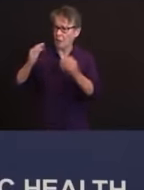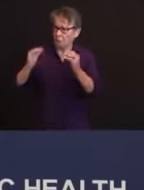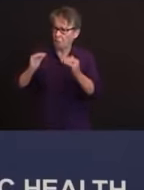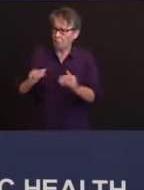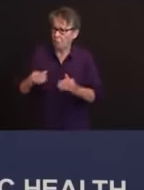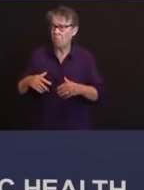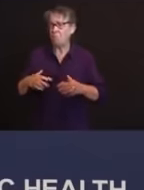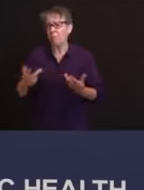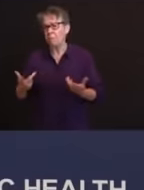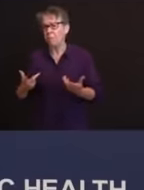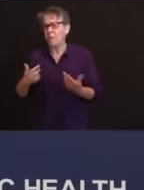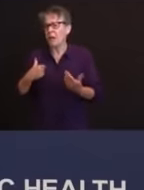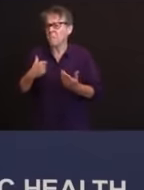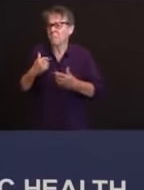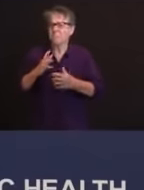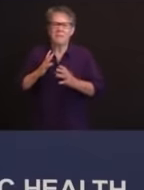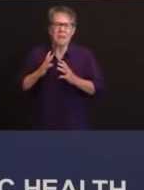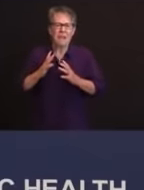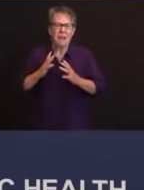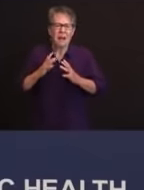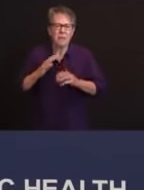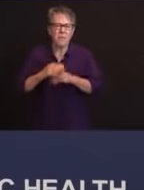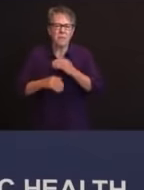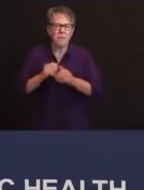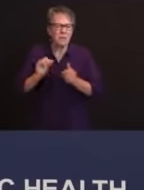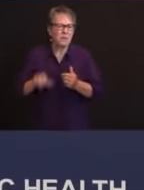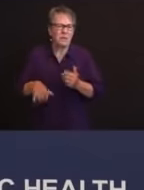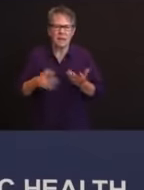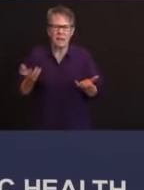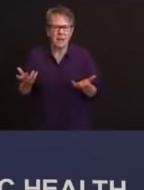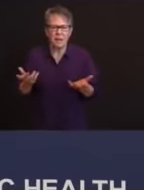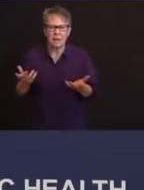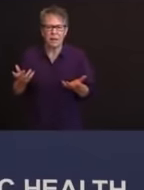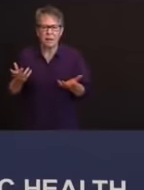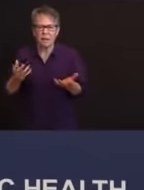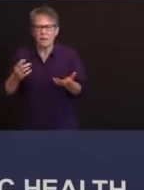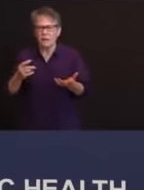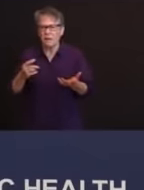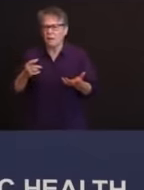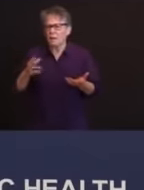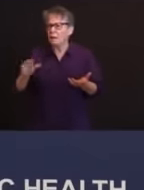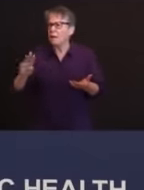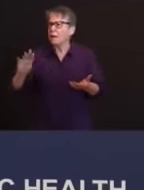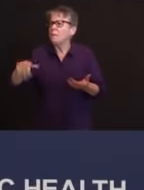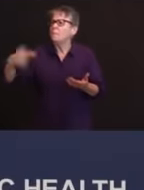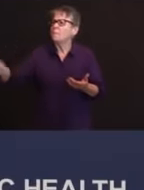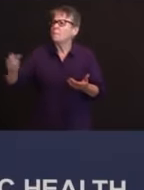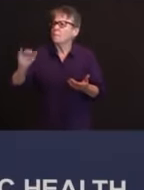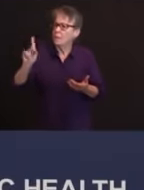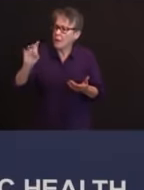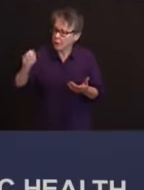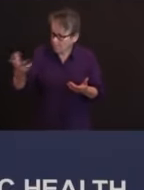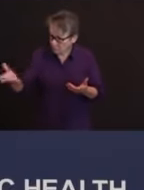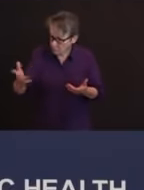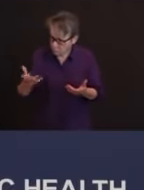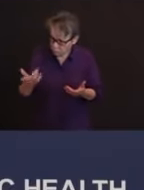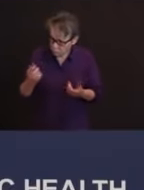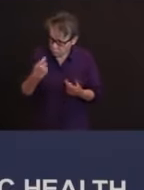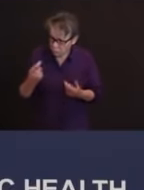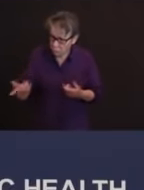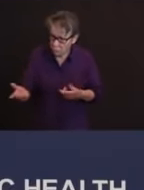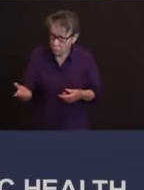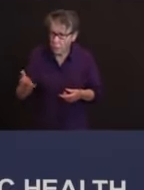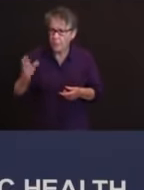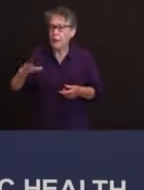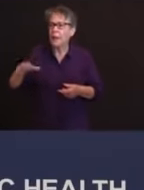you. Mike, is that you? We're going to go to Mike, and then Matt, we will get to you, but hold on one second. Good afternoon, Governor.